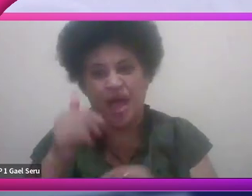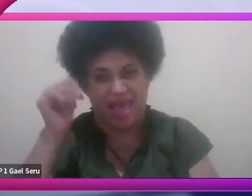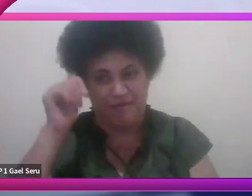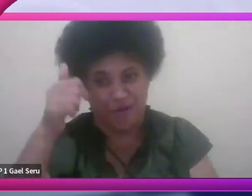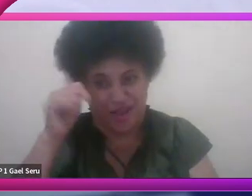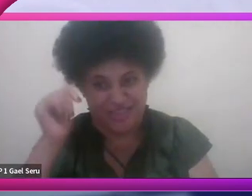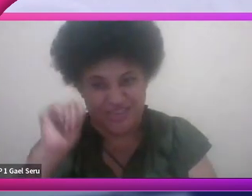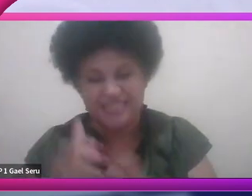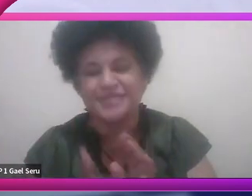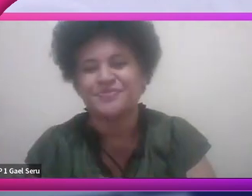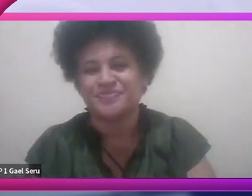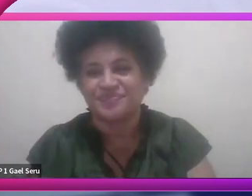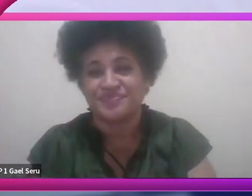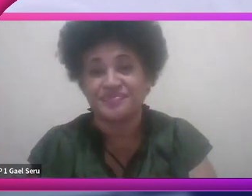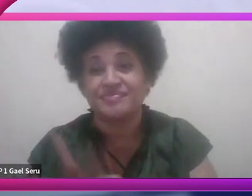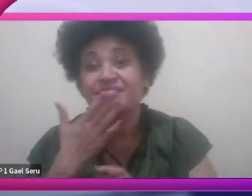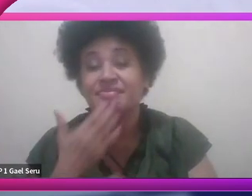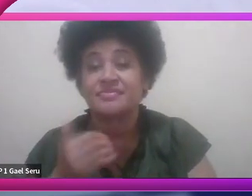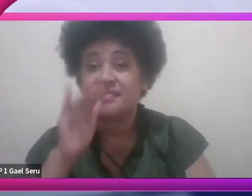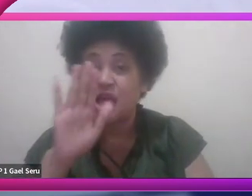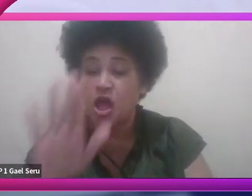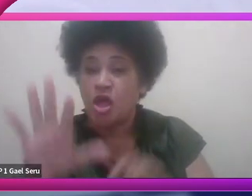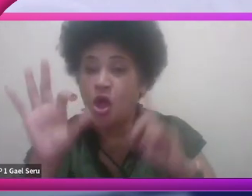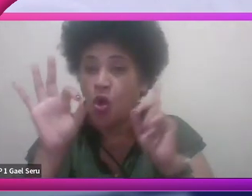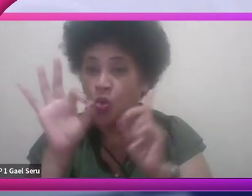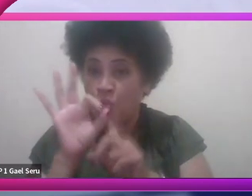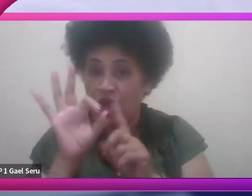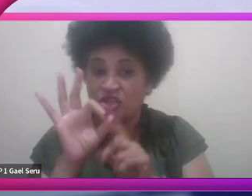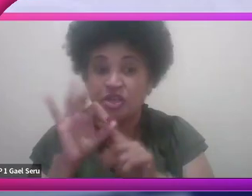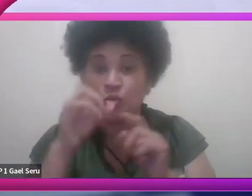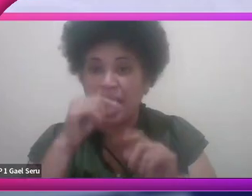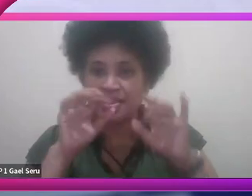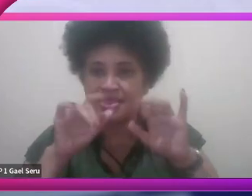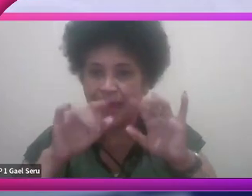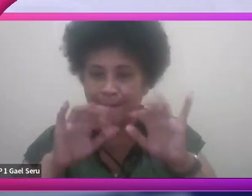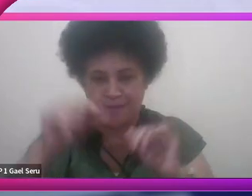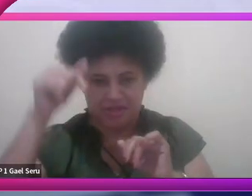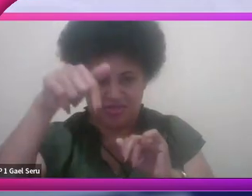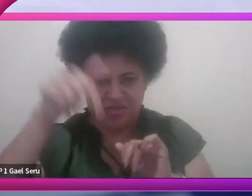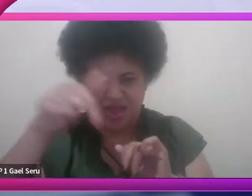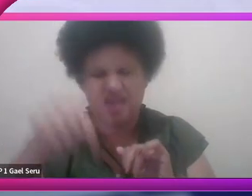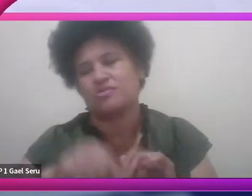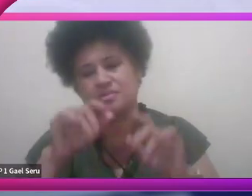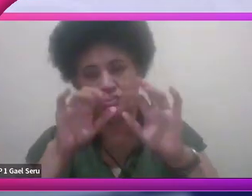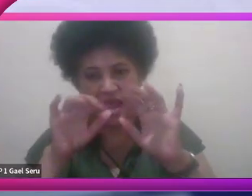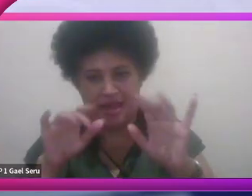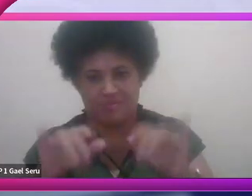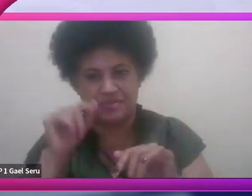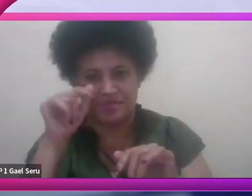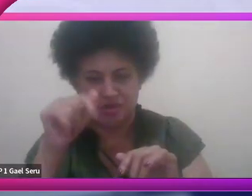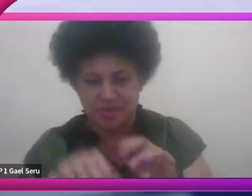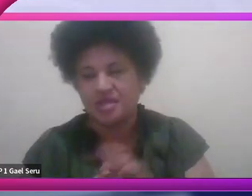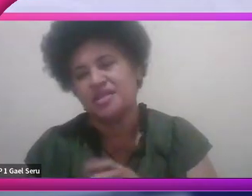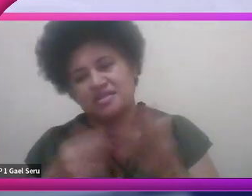I would like to ask you to keep your questions, ask a question, put in the chat box as much you can in terms of either